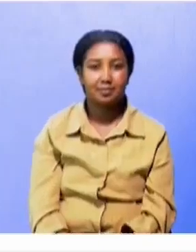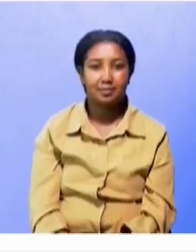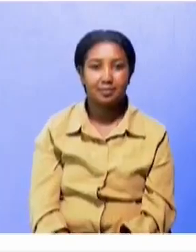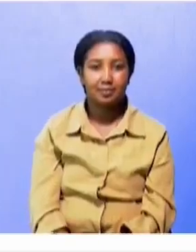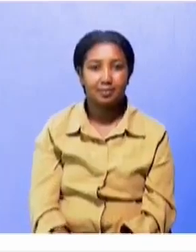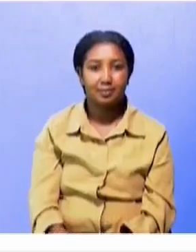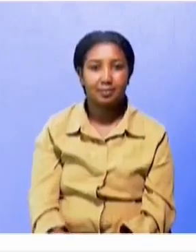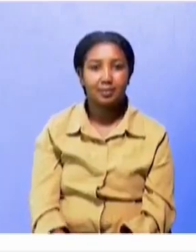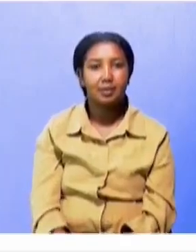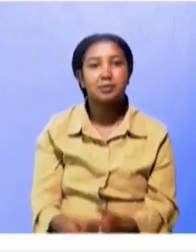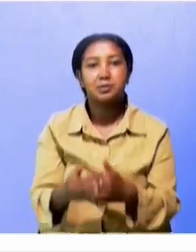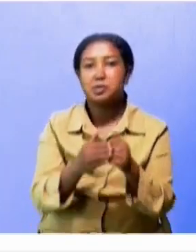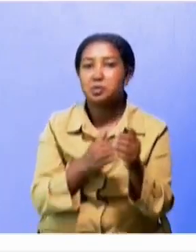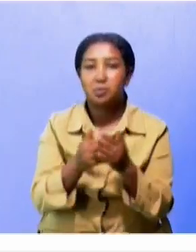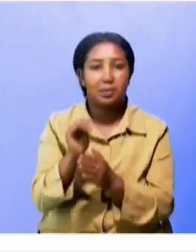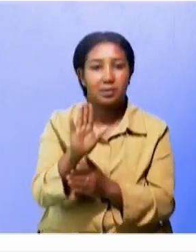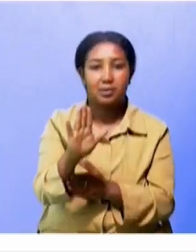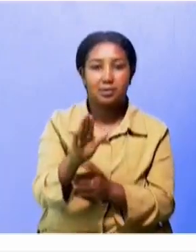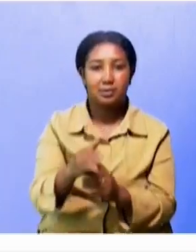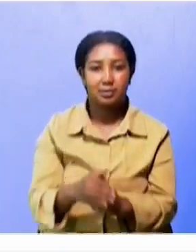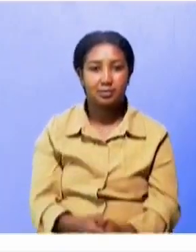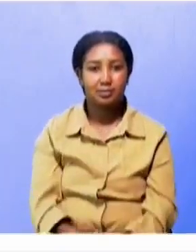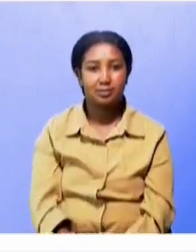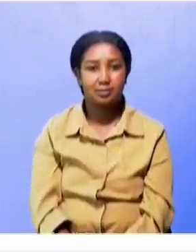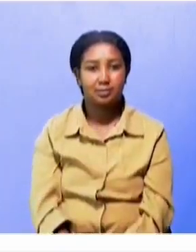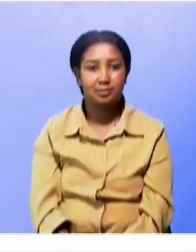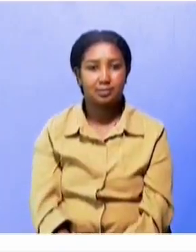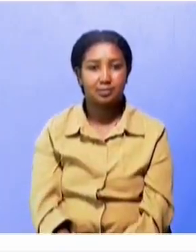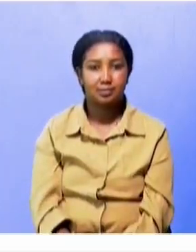the suitable,